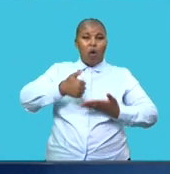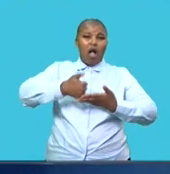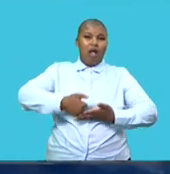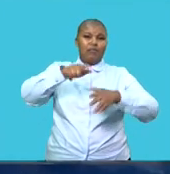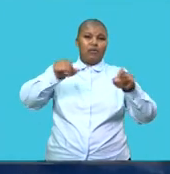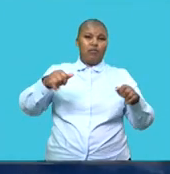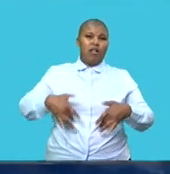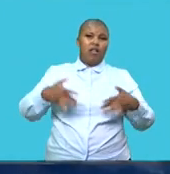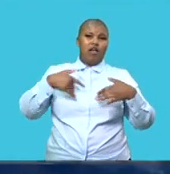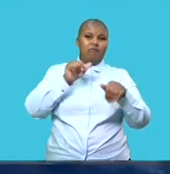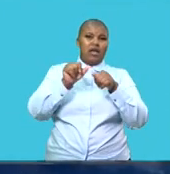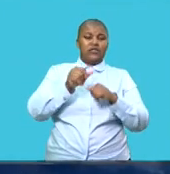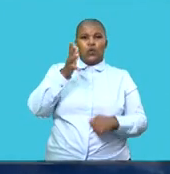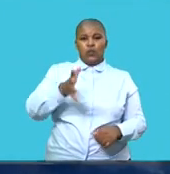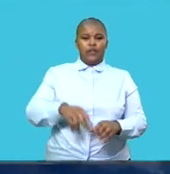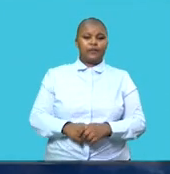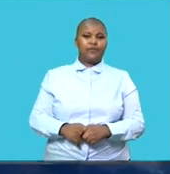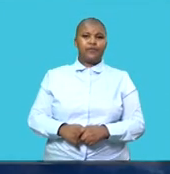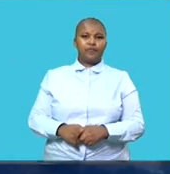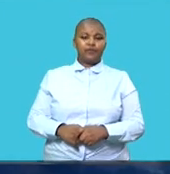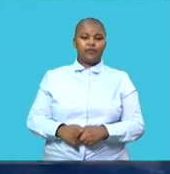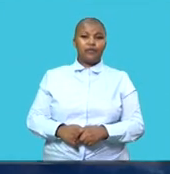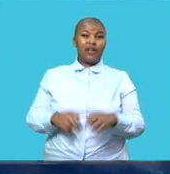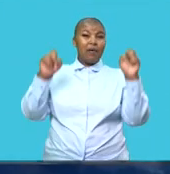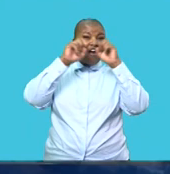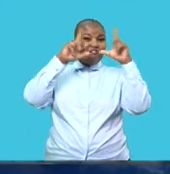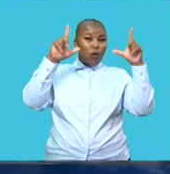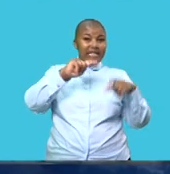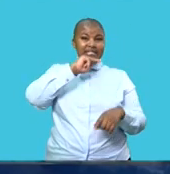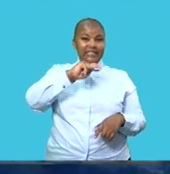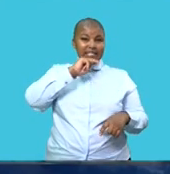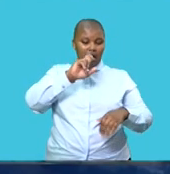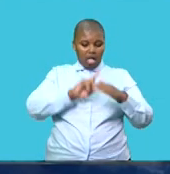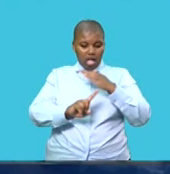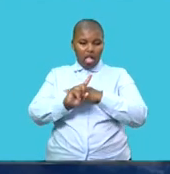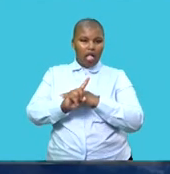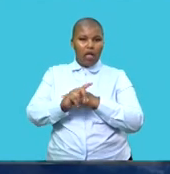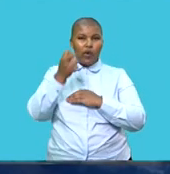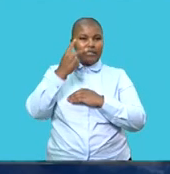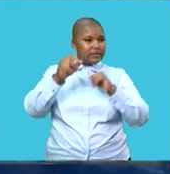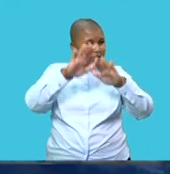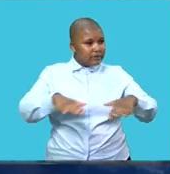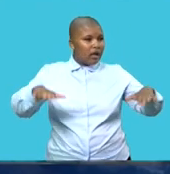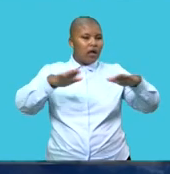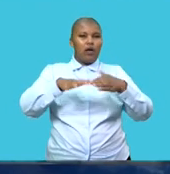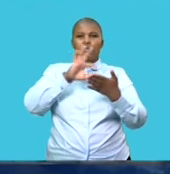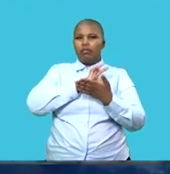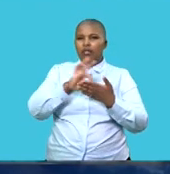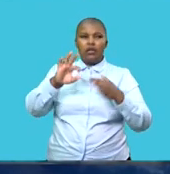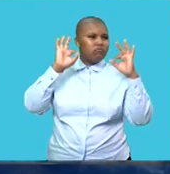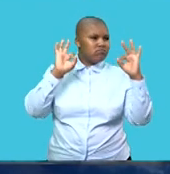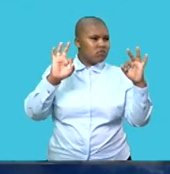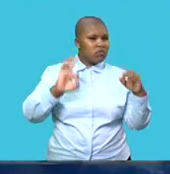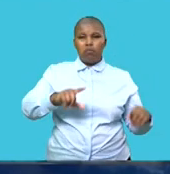letsatsi. Uma bevuka ekuseni begqoke i-uniform bebahle bezemsebenzini bezendaweni ebanikeza i-dignity and it